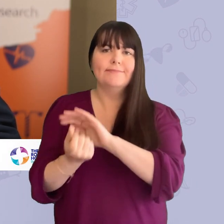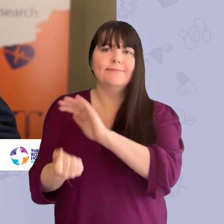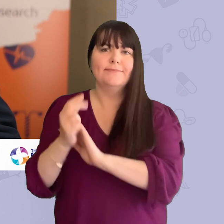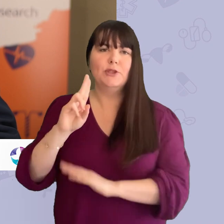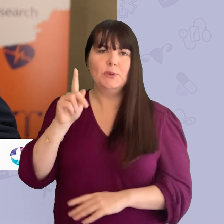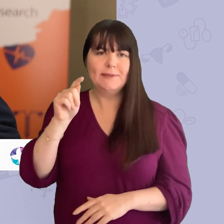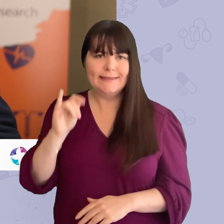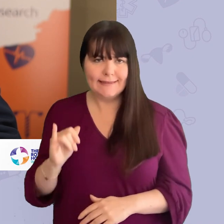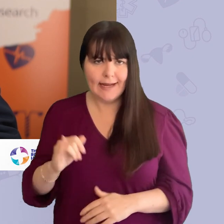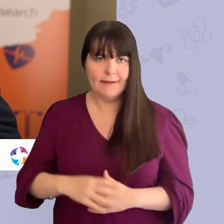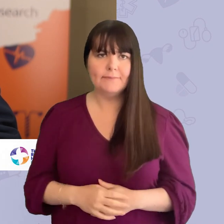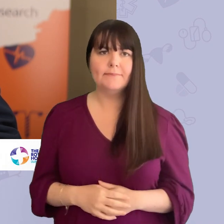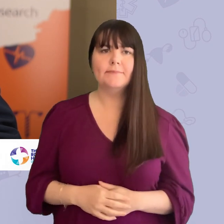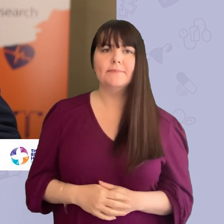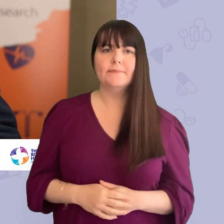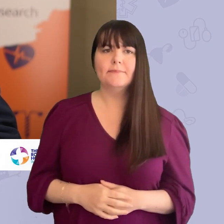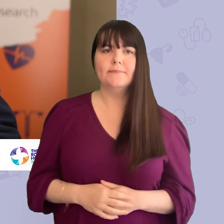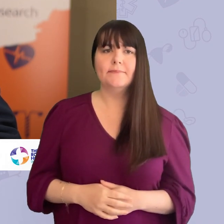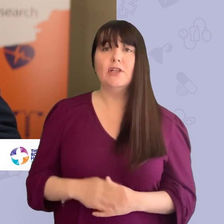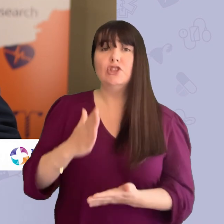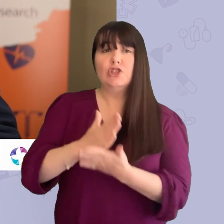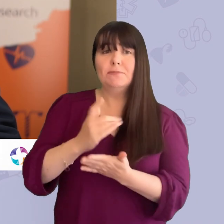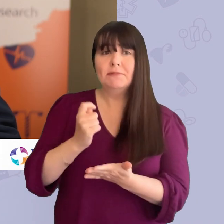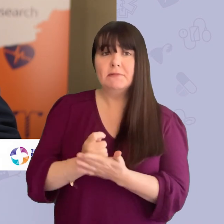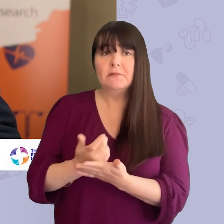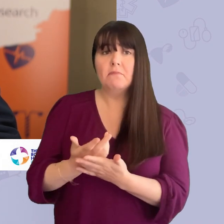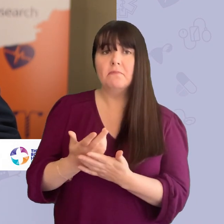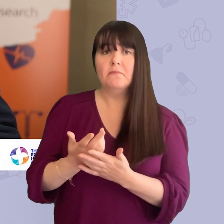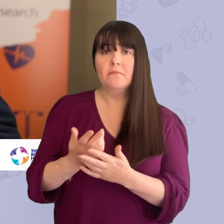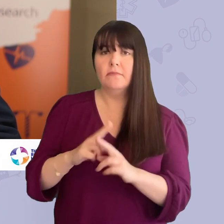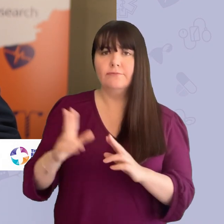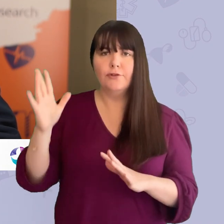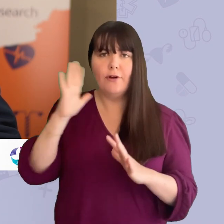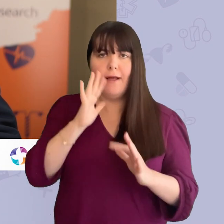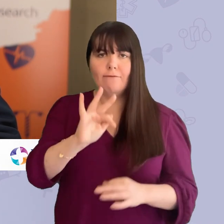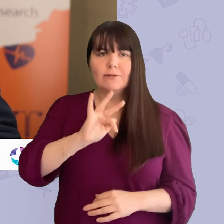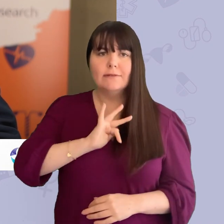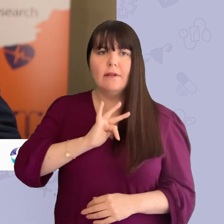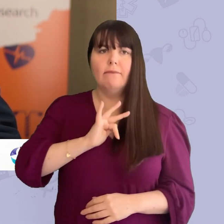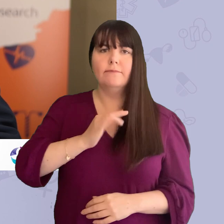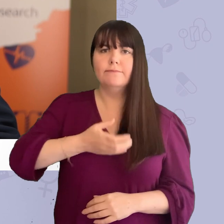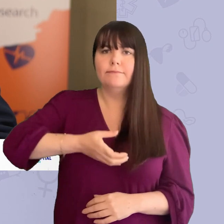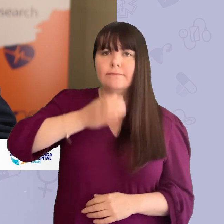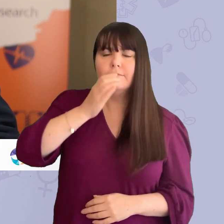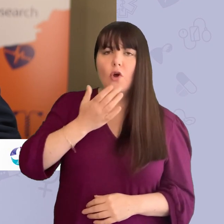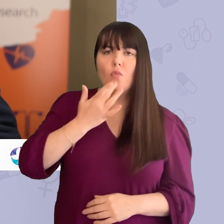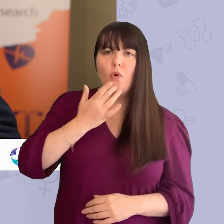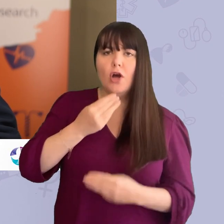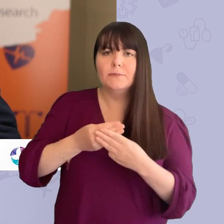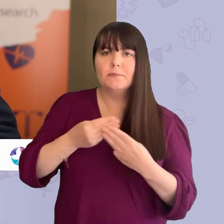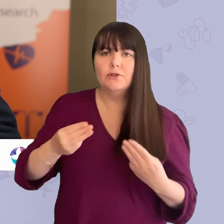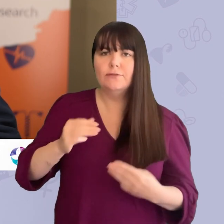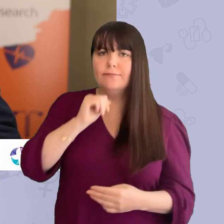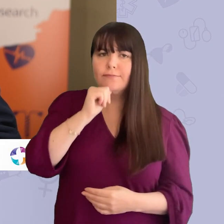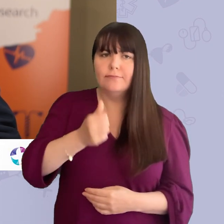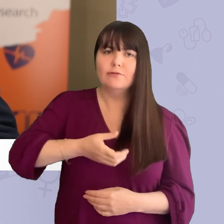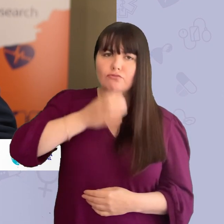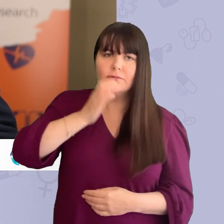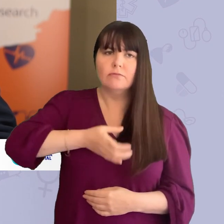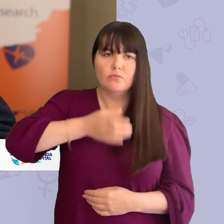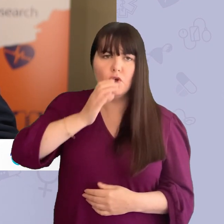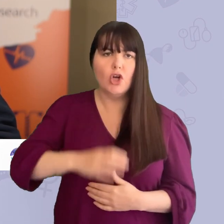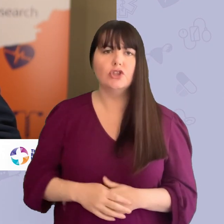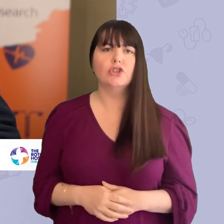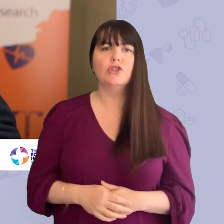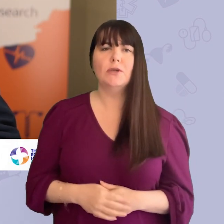happen again. Sometimes not keeping yourself well hydrated can lead to urinary tract infections. It's important